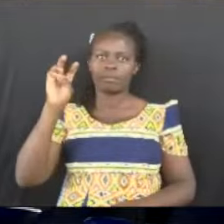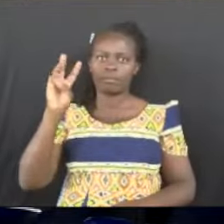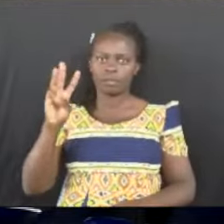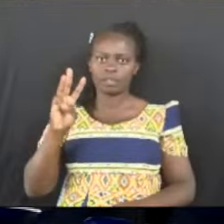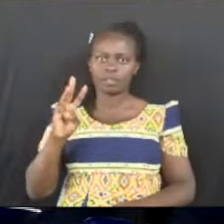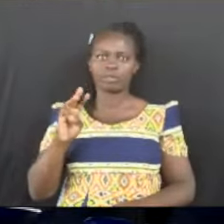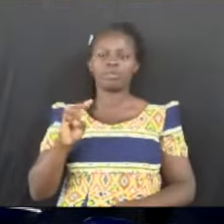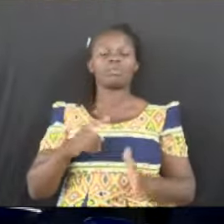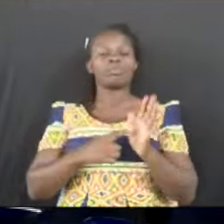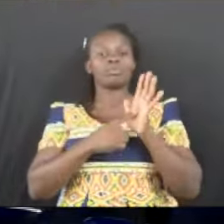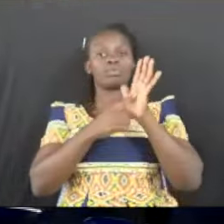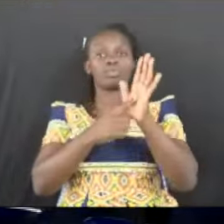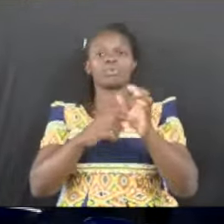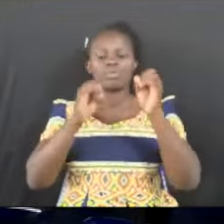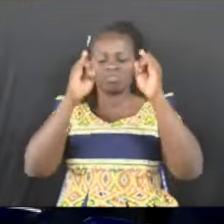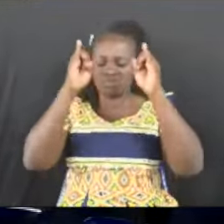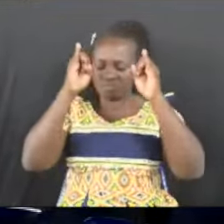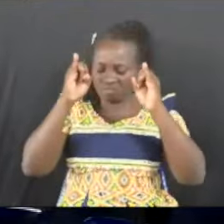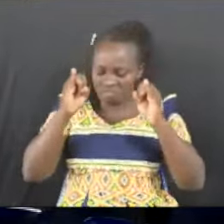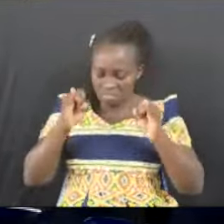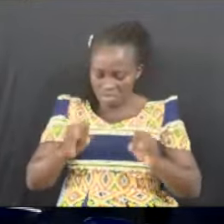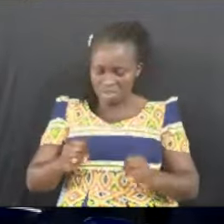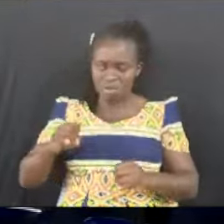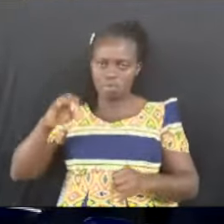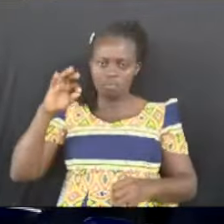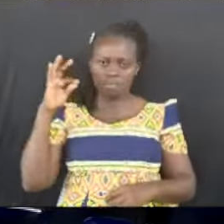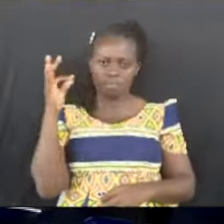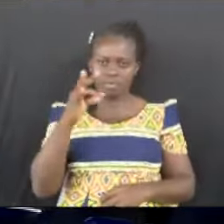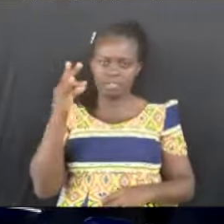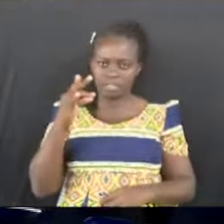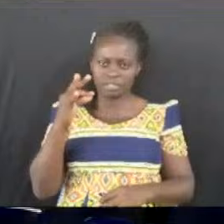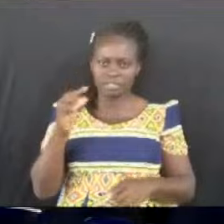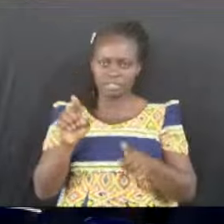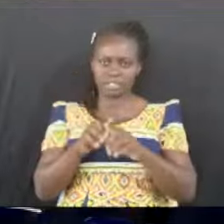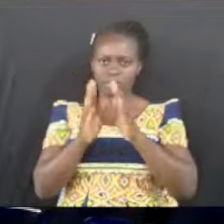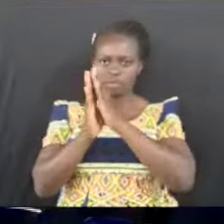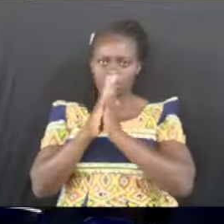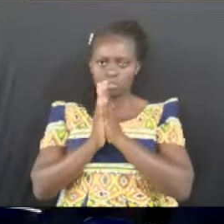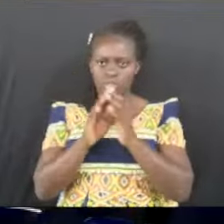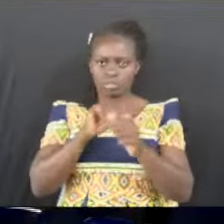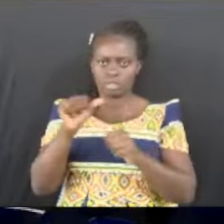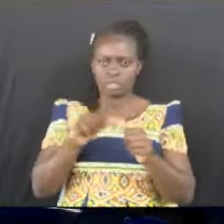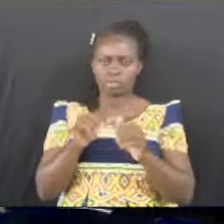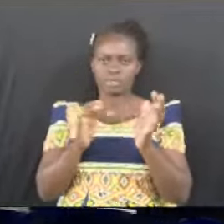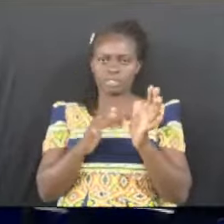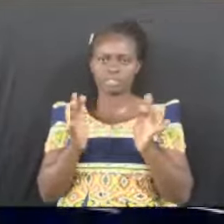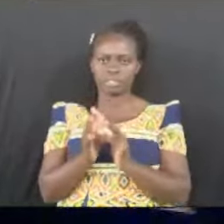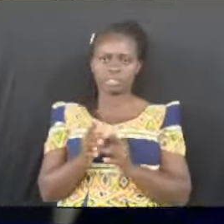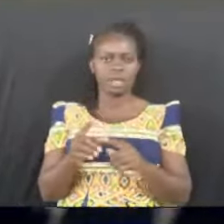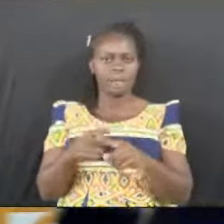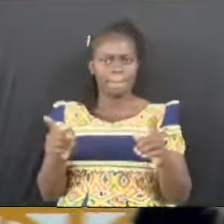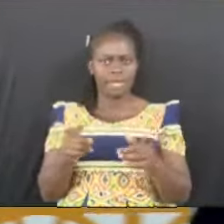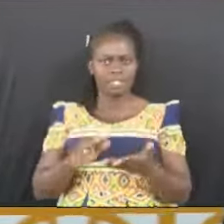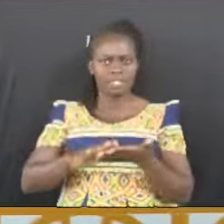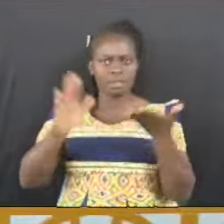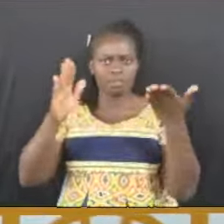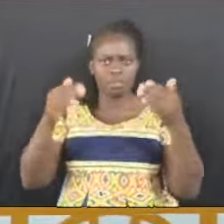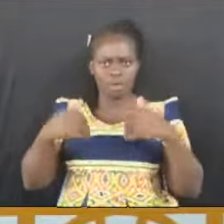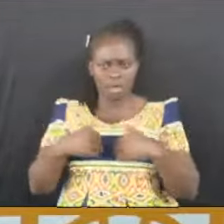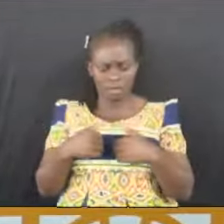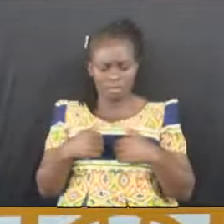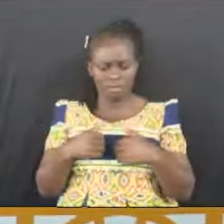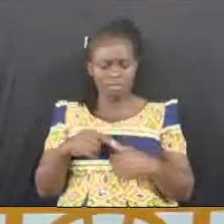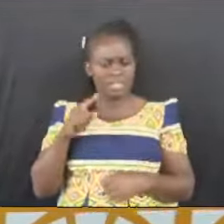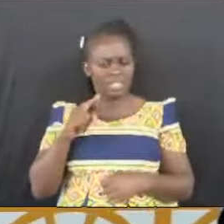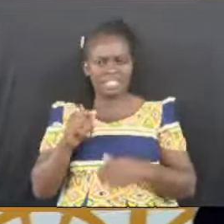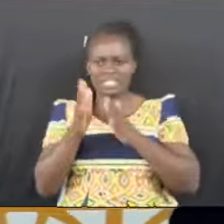us. Five. Discourse of Jesus. But there is more. This is fascinating.